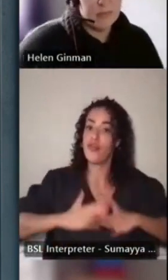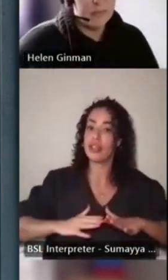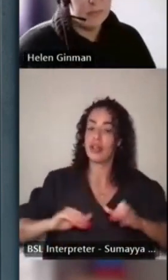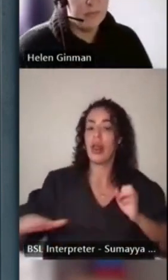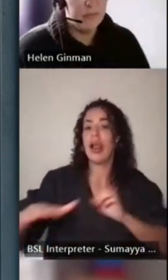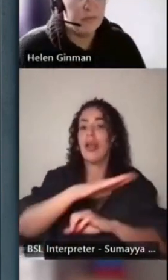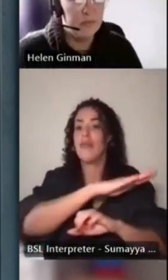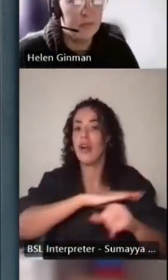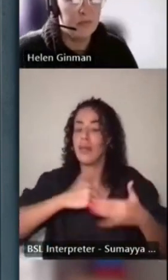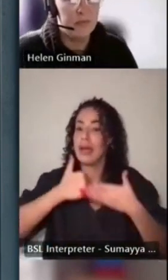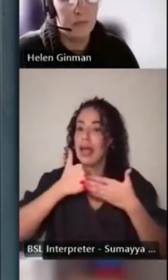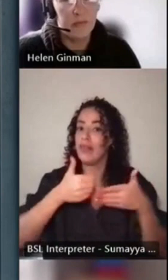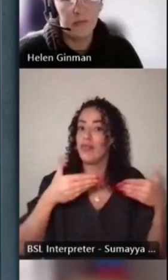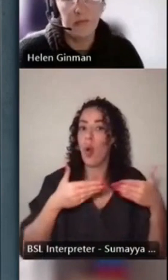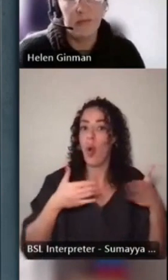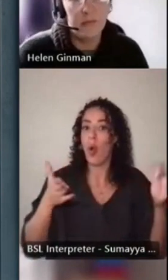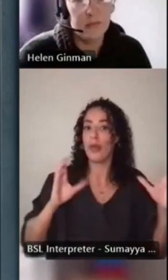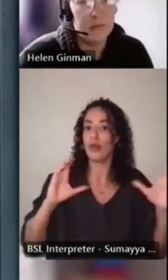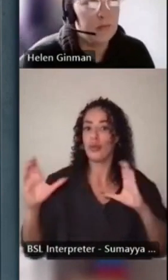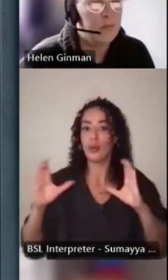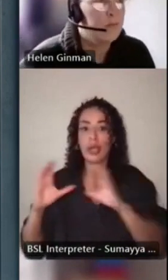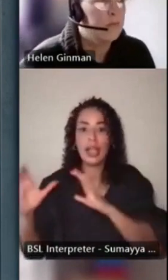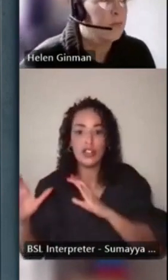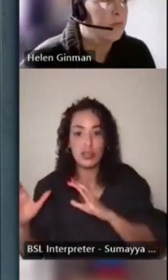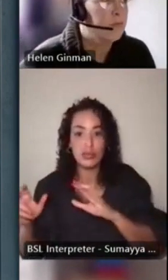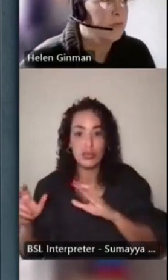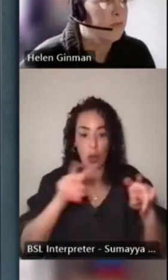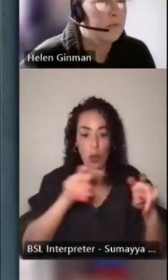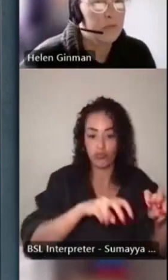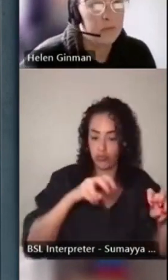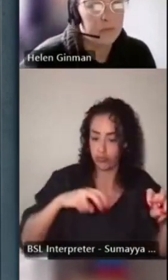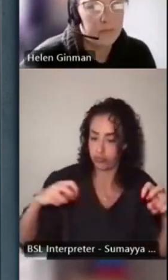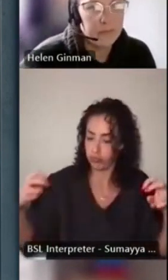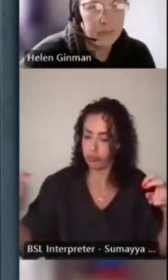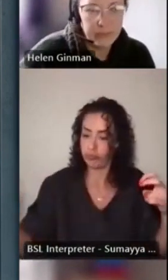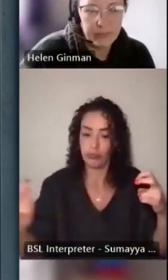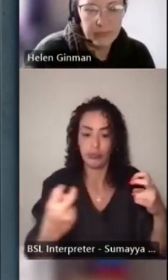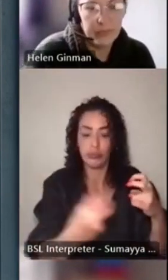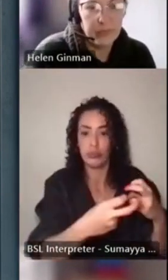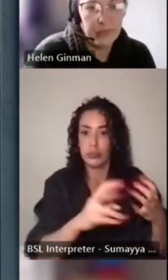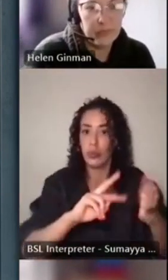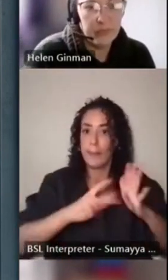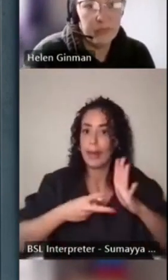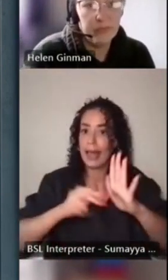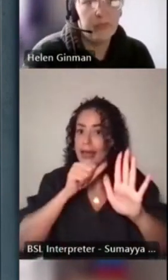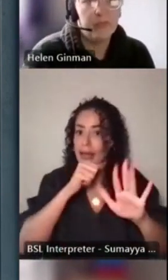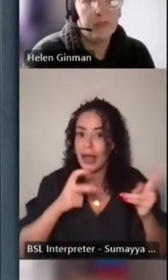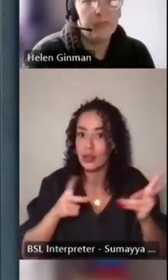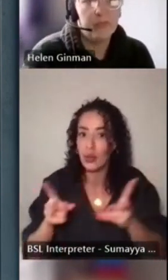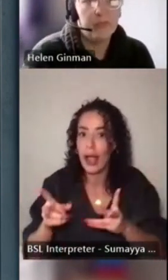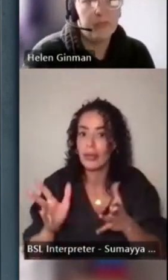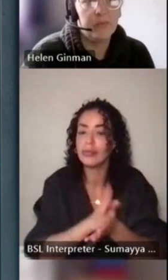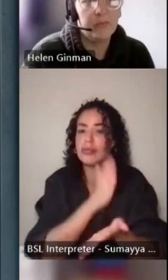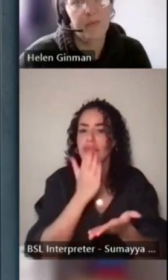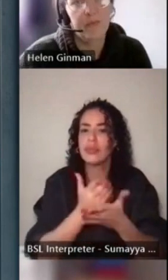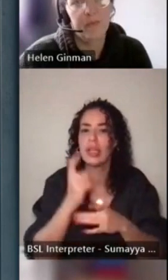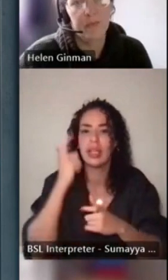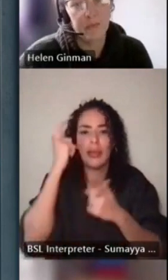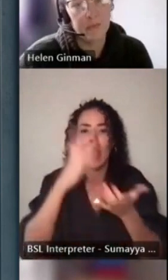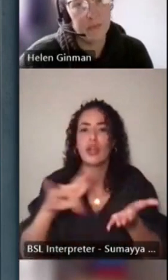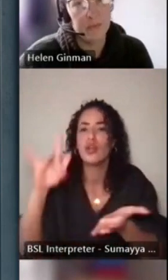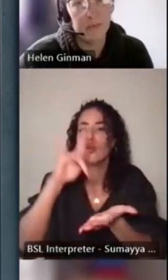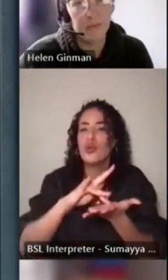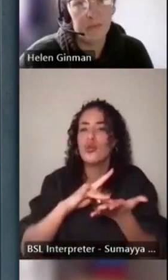open communication, so arranging the seating in a neutral way, and consider the use of a neutral meeting space if needed.